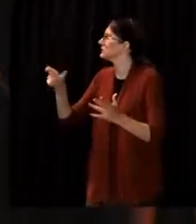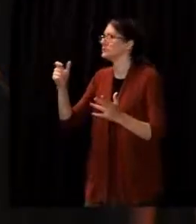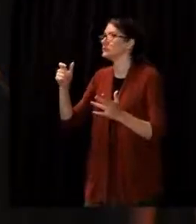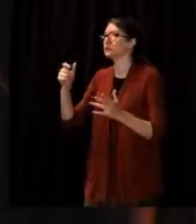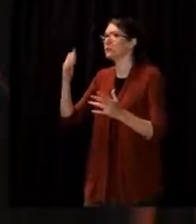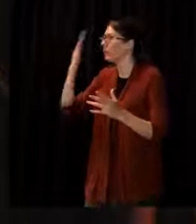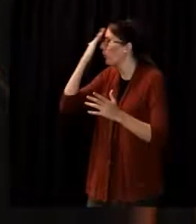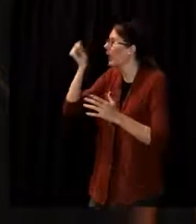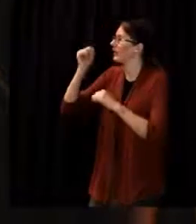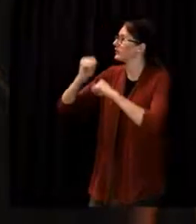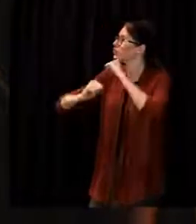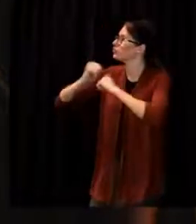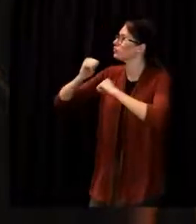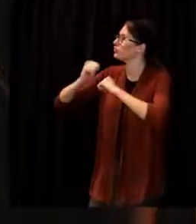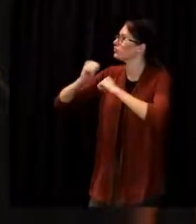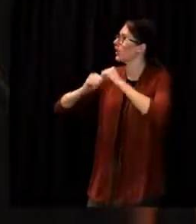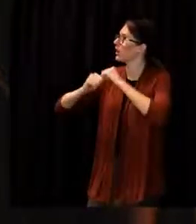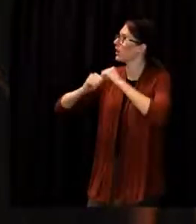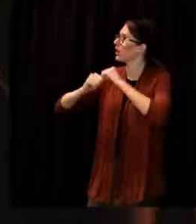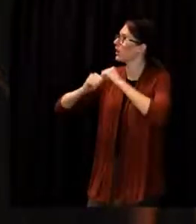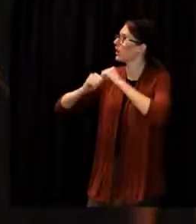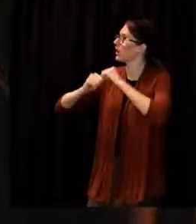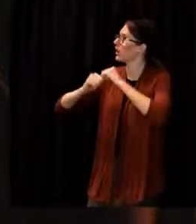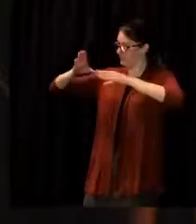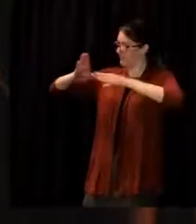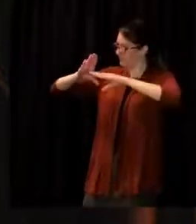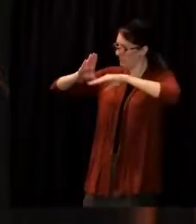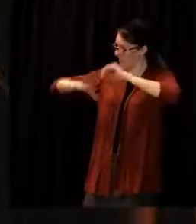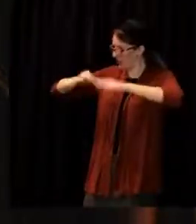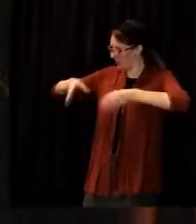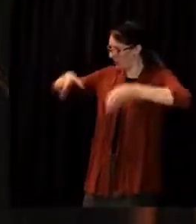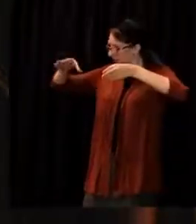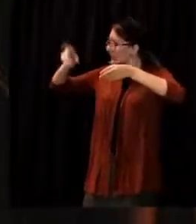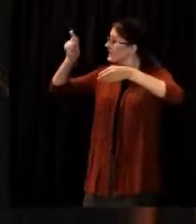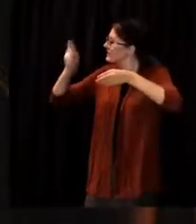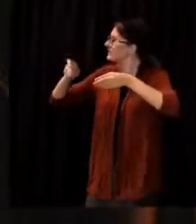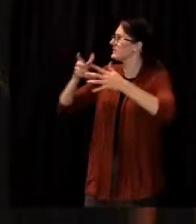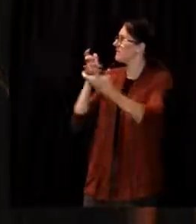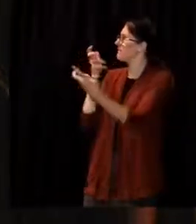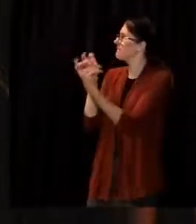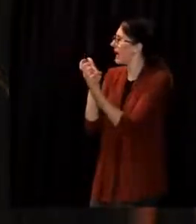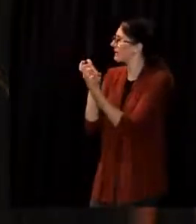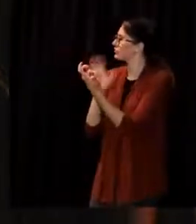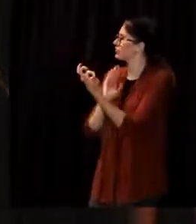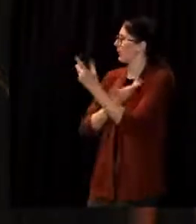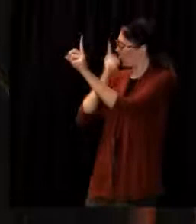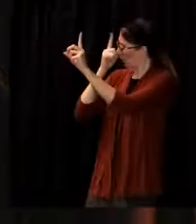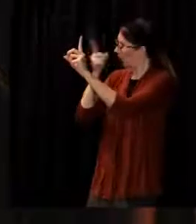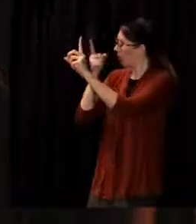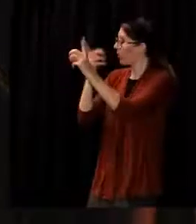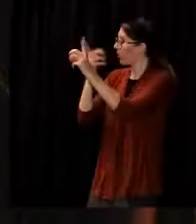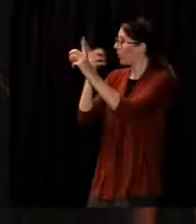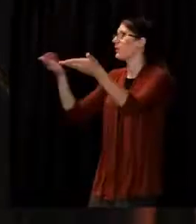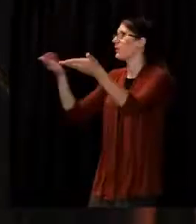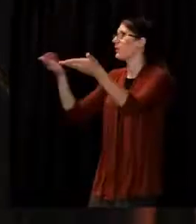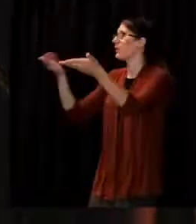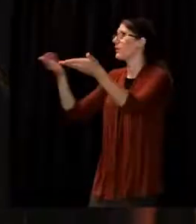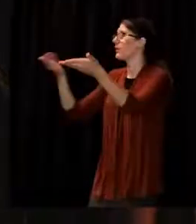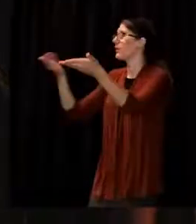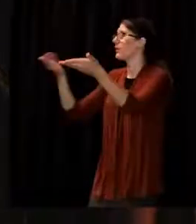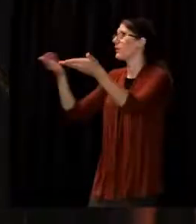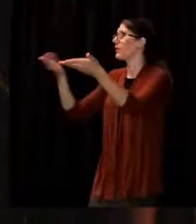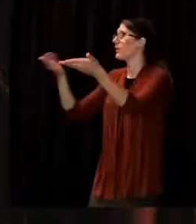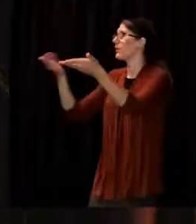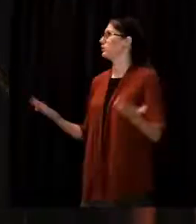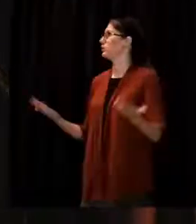structure needs to match our objectives. It needs to line up. And our objective is to be hospitable and to have folks in here.